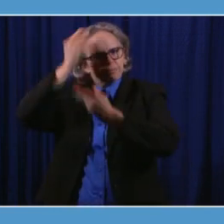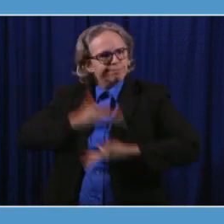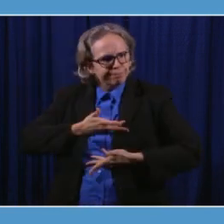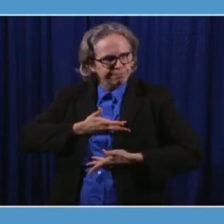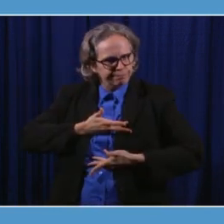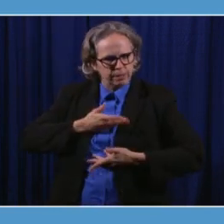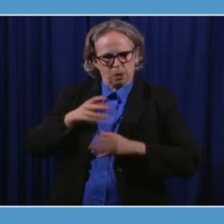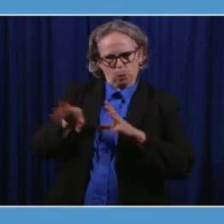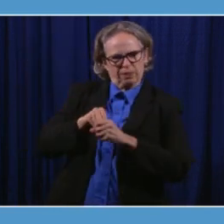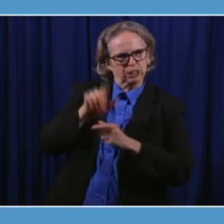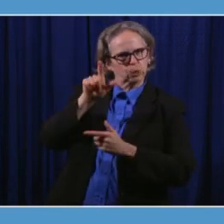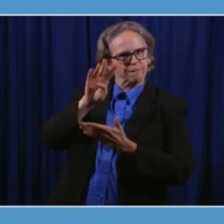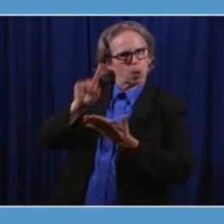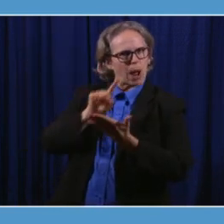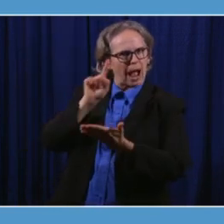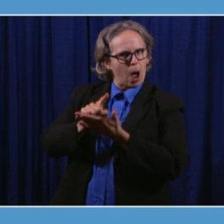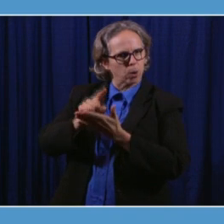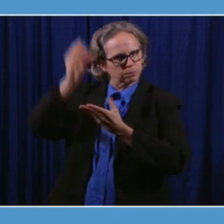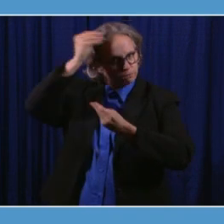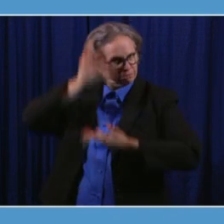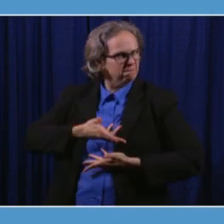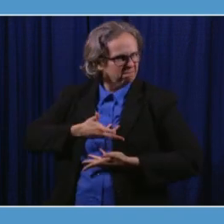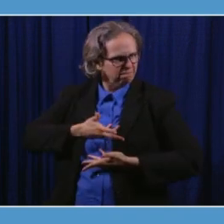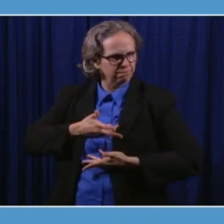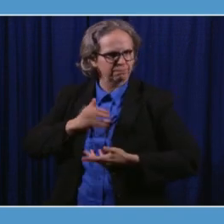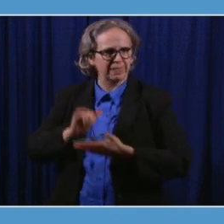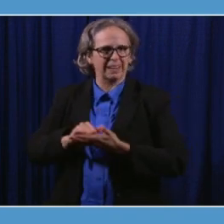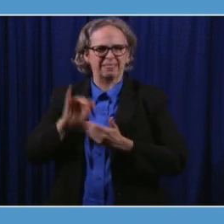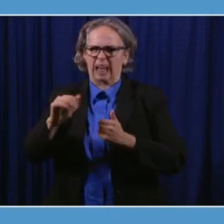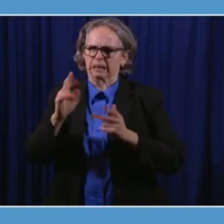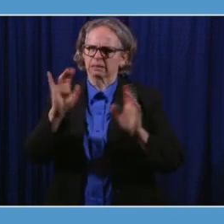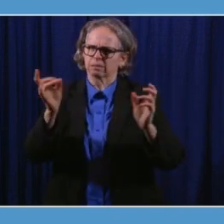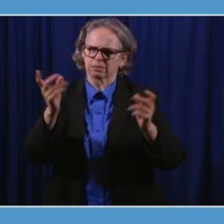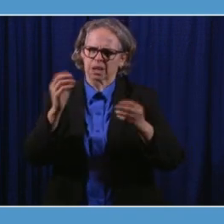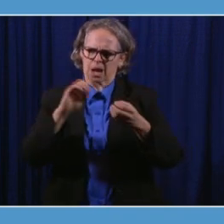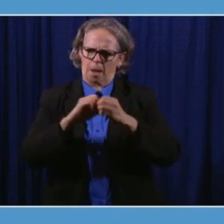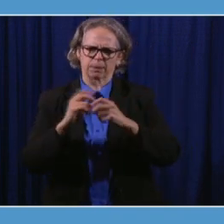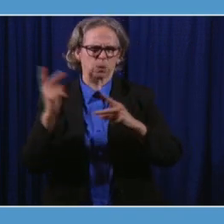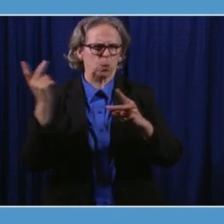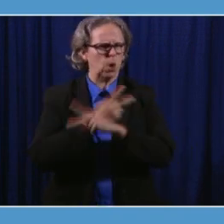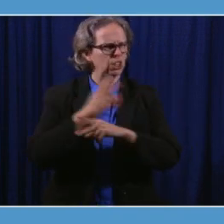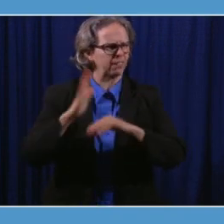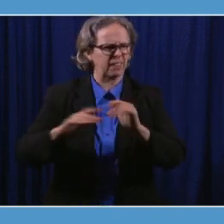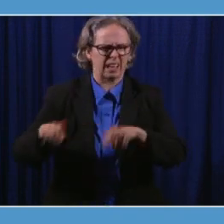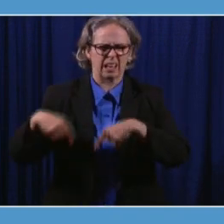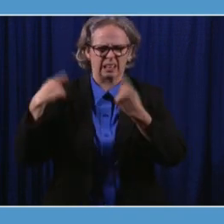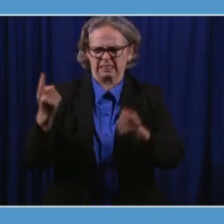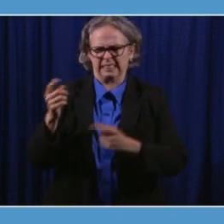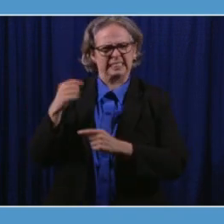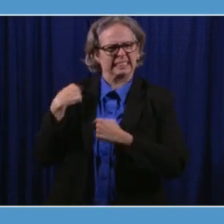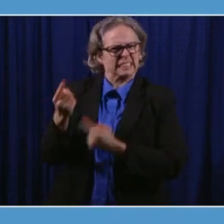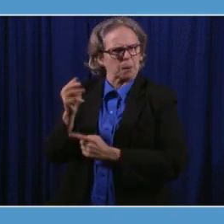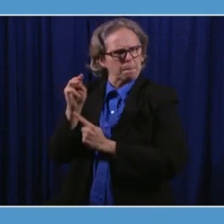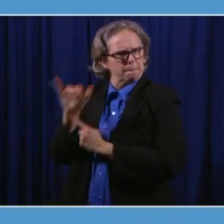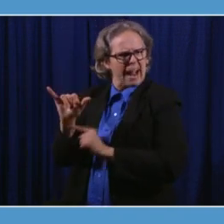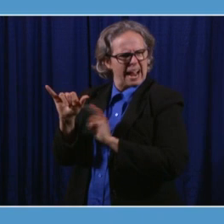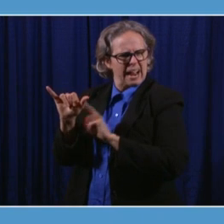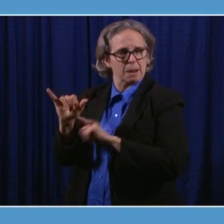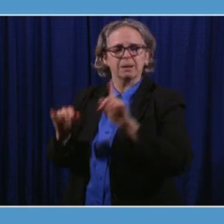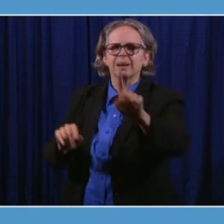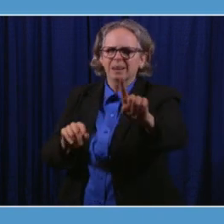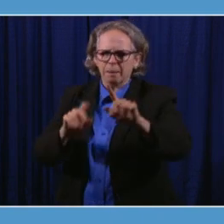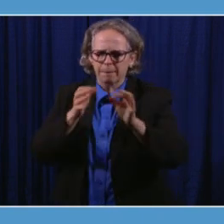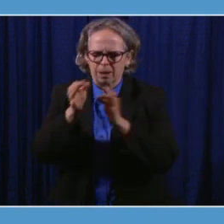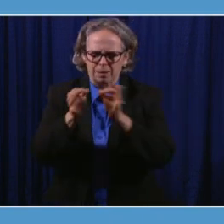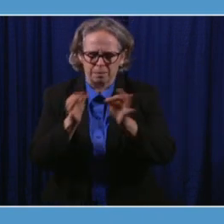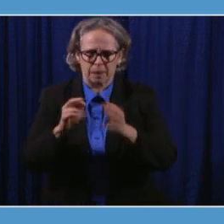day since early May, and is the third highest number since the beginning of the pandemic. But to be clear, not all these